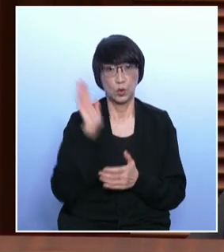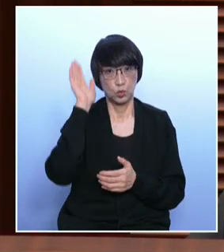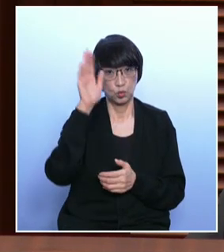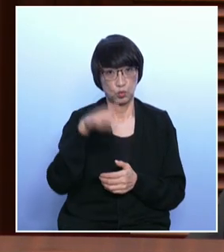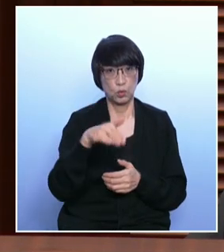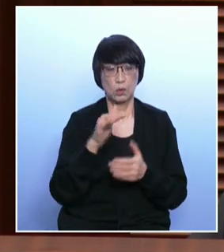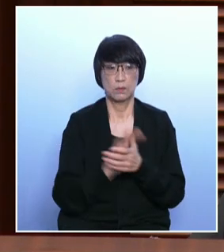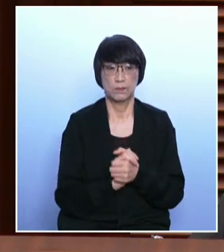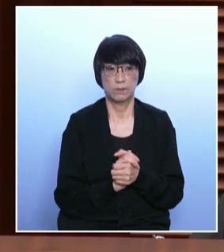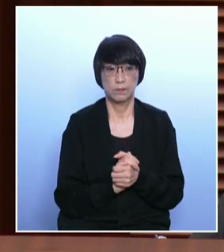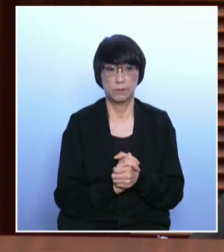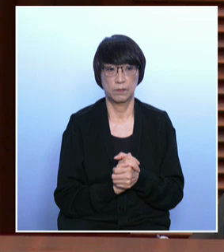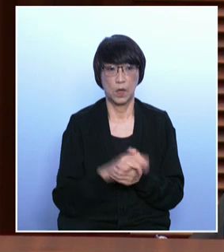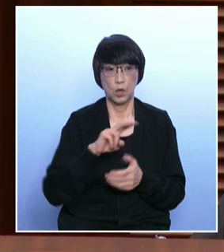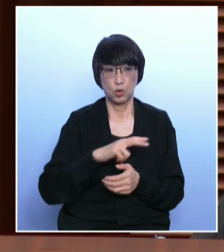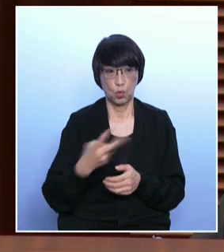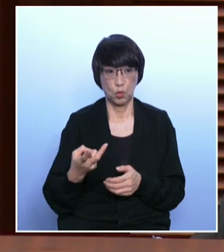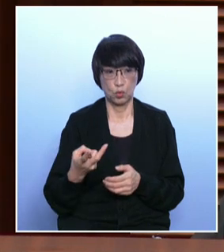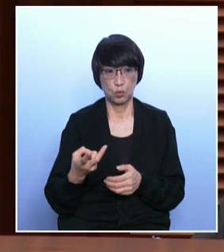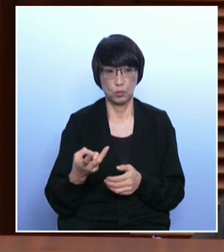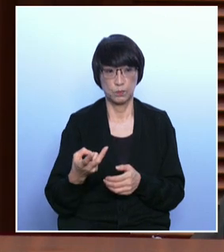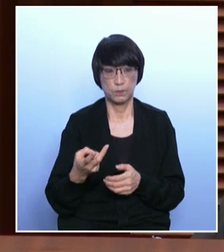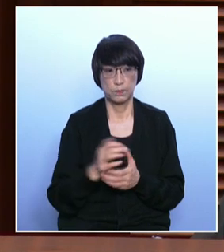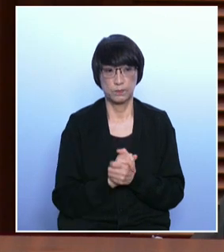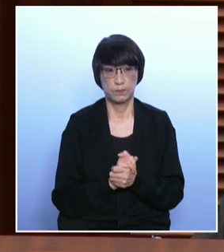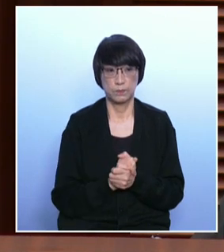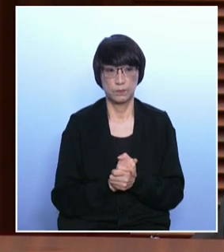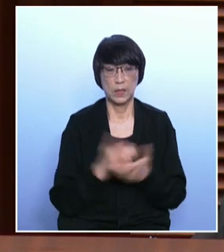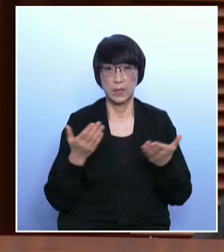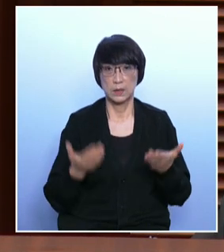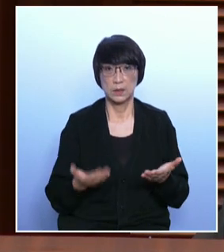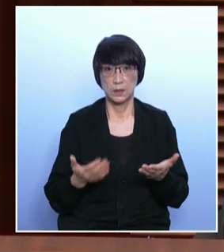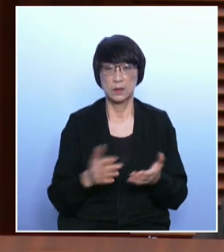we will study whether there is any further room for improvement.